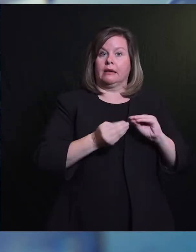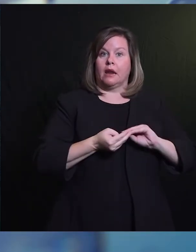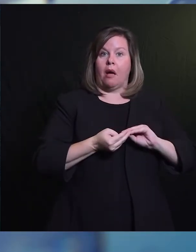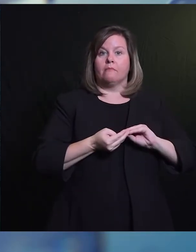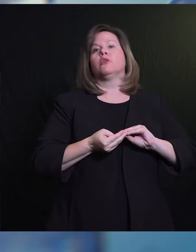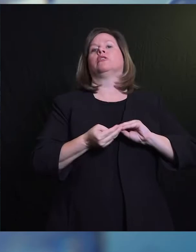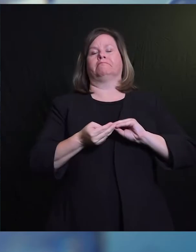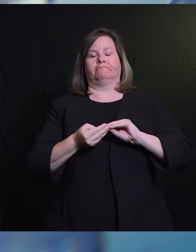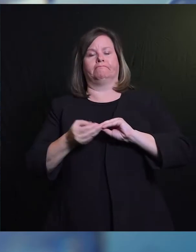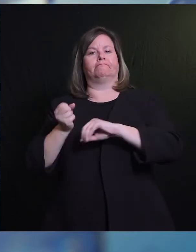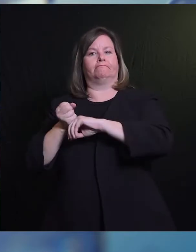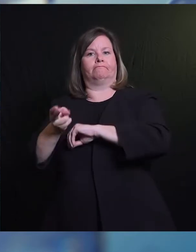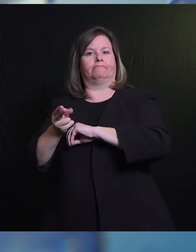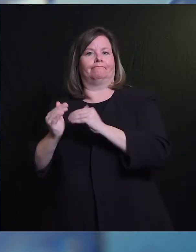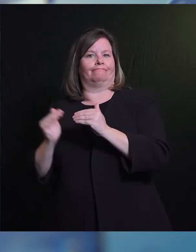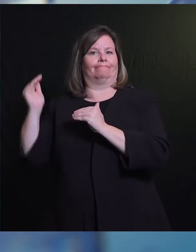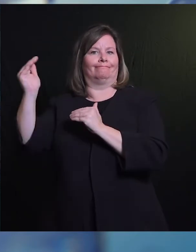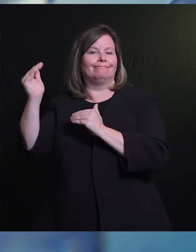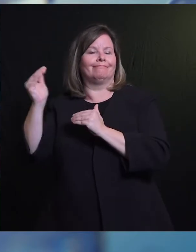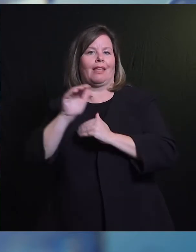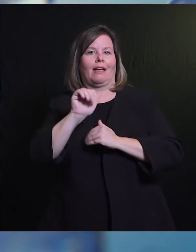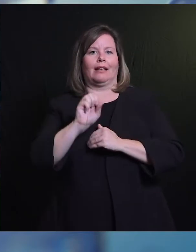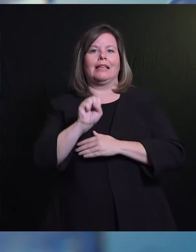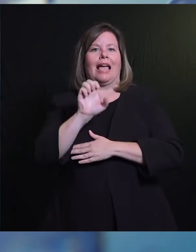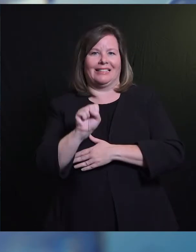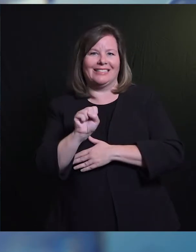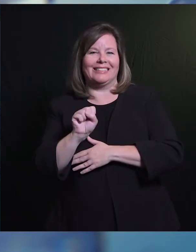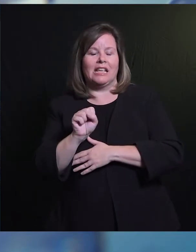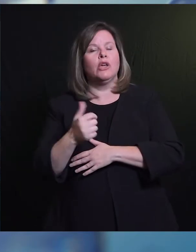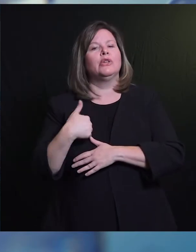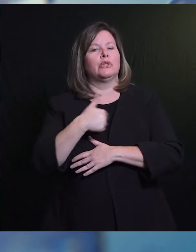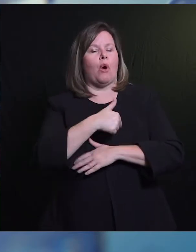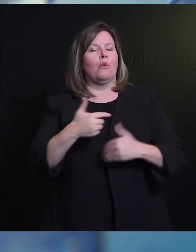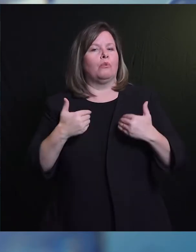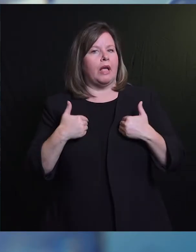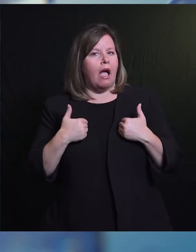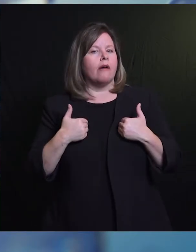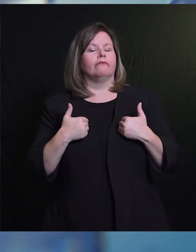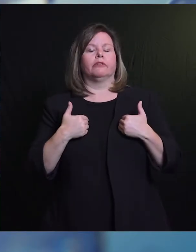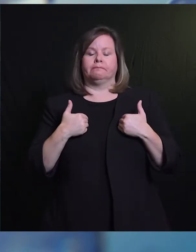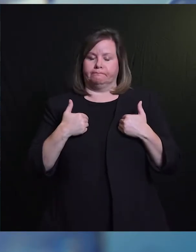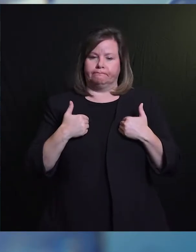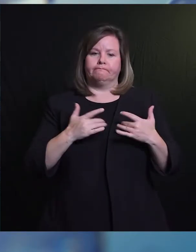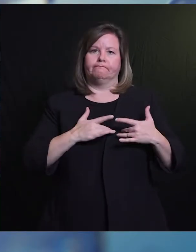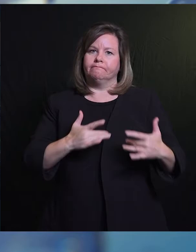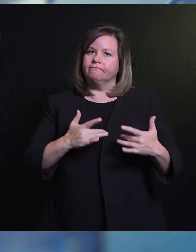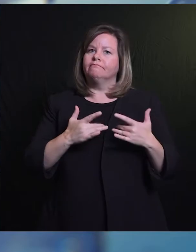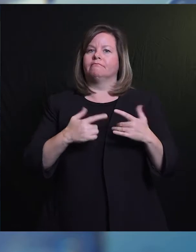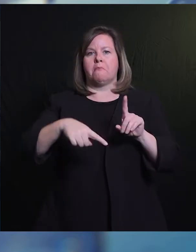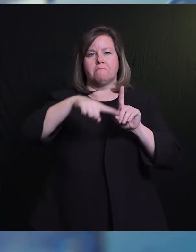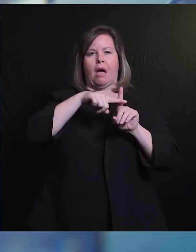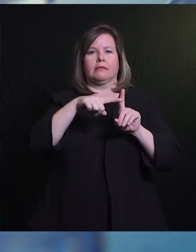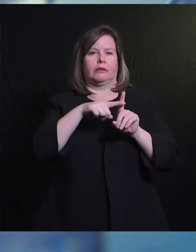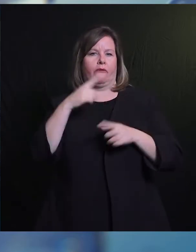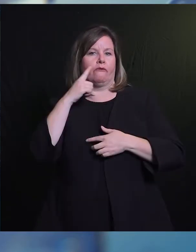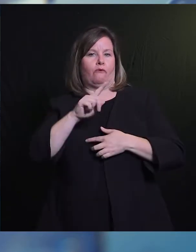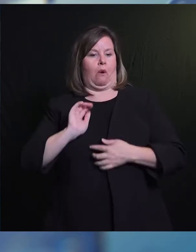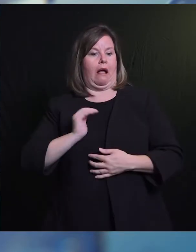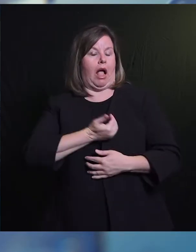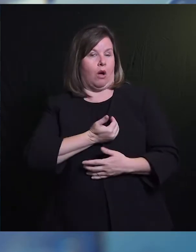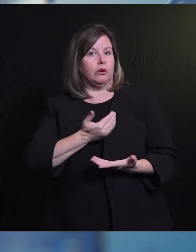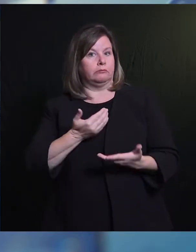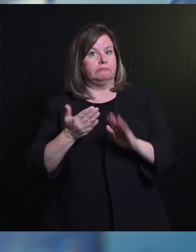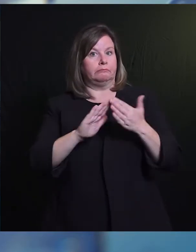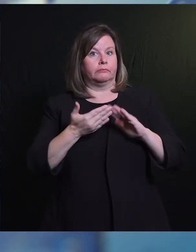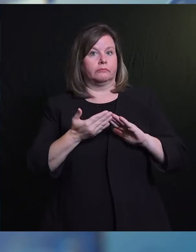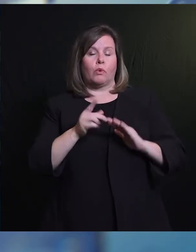the size of our number of active cases. So we're seeing overall our community is trending in a very positive way, which is good news.